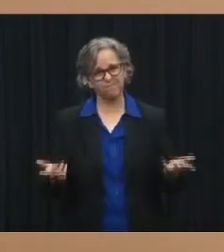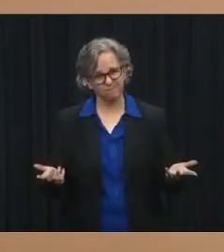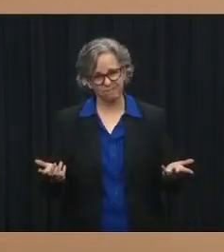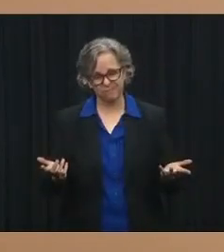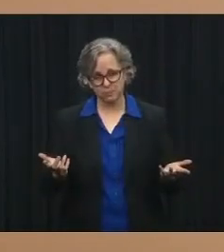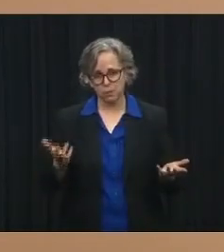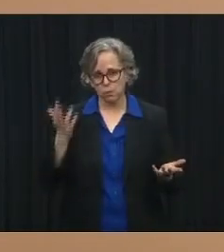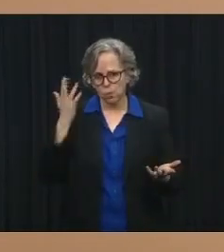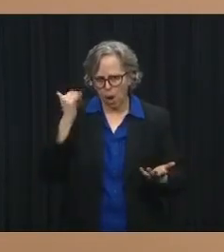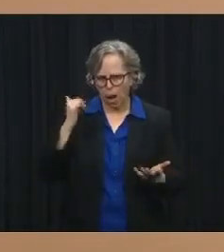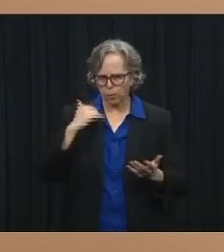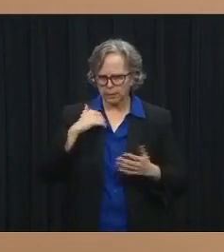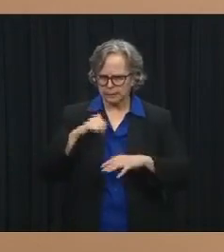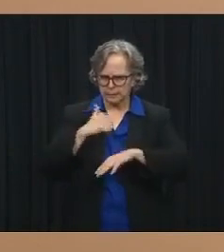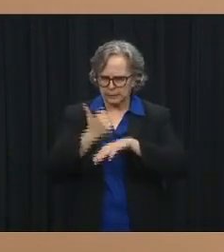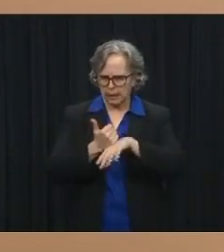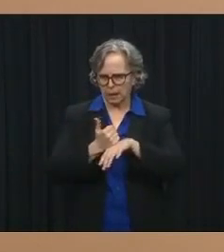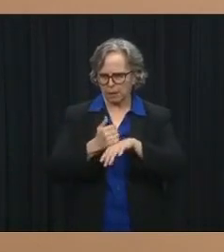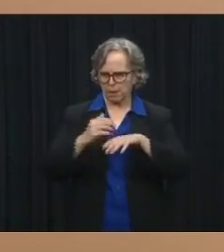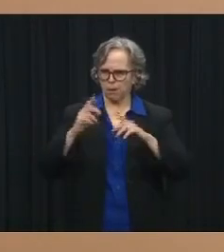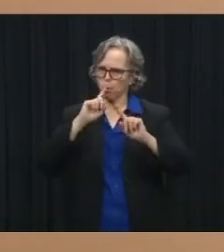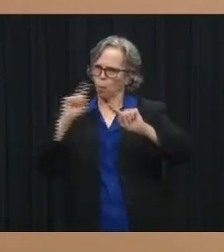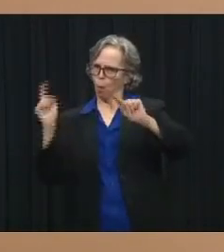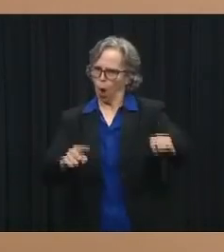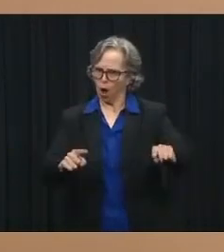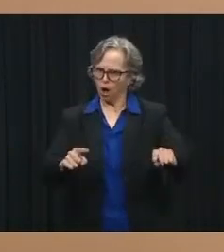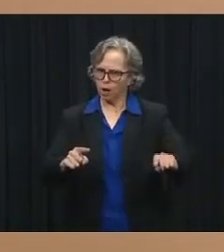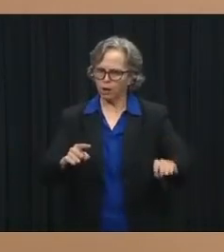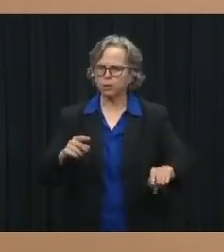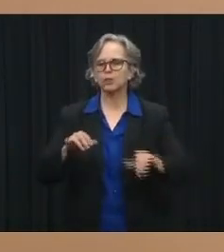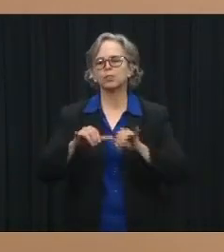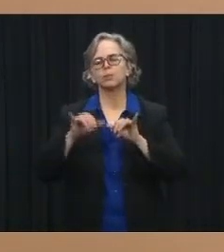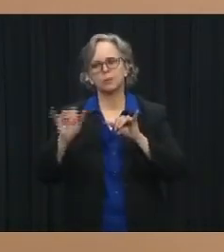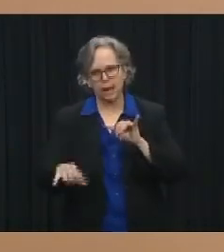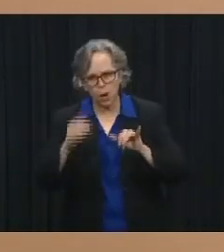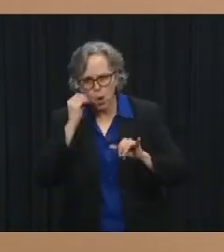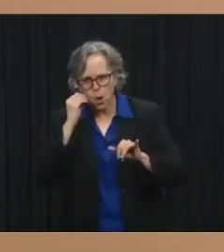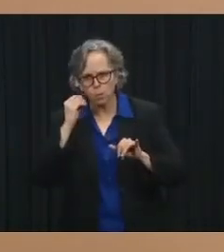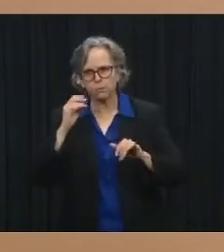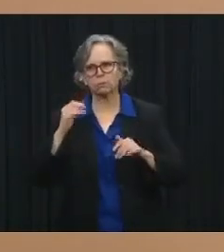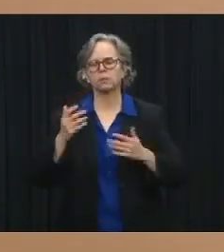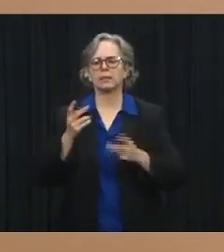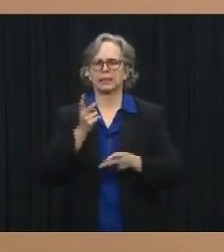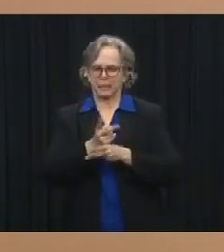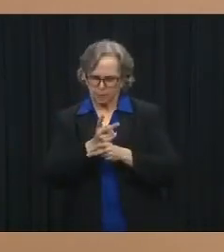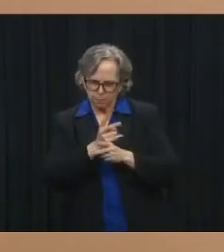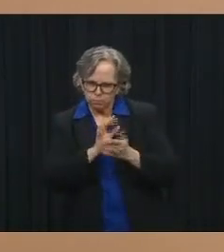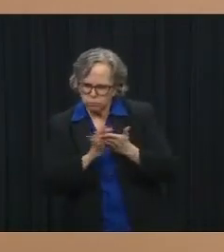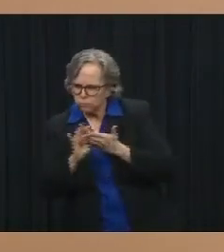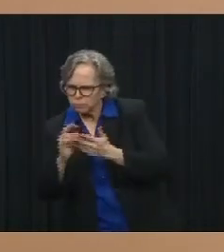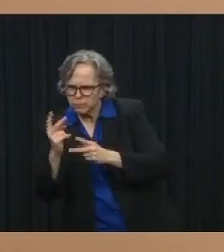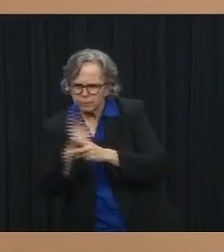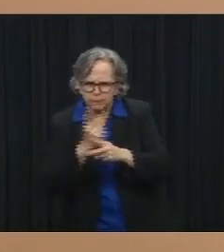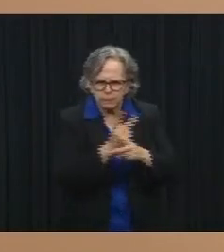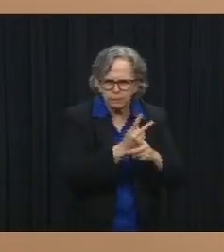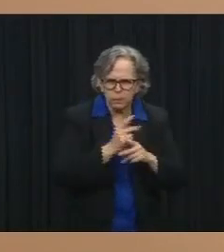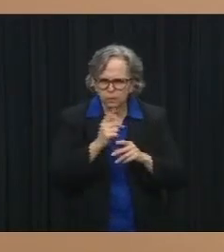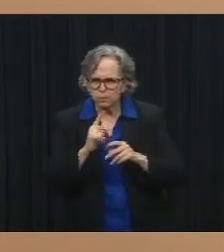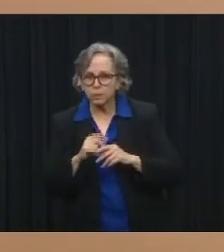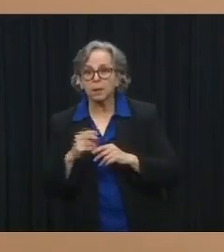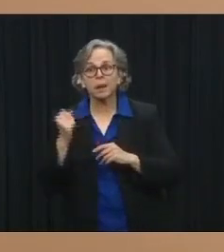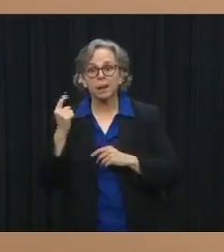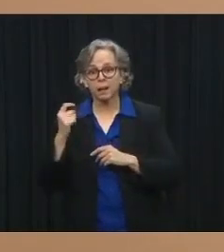weeks. There will be phases to this, but when you look at where we are here in states right